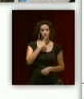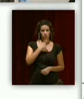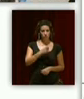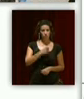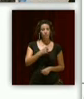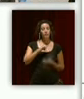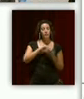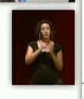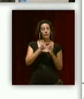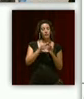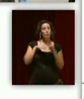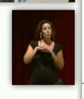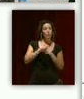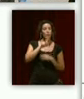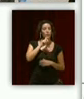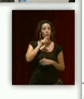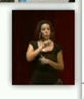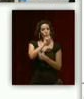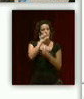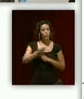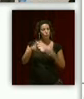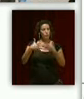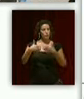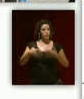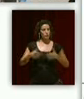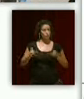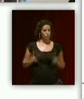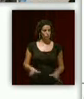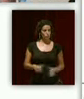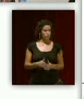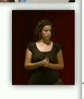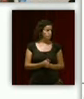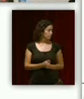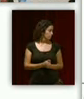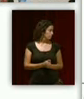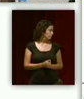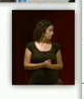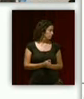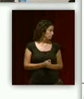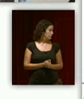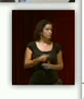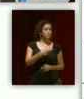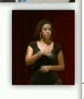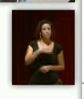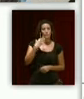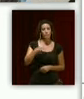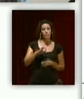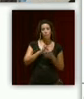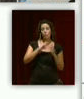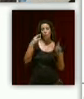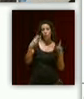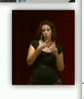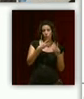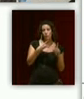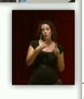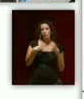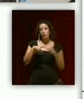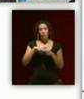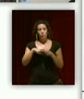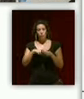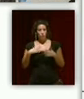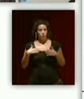red can, and the system will record it in a text or wording format. These